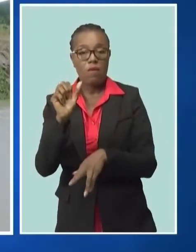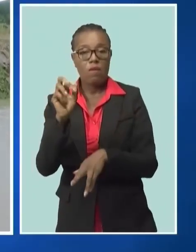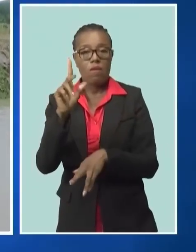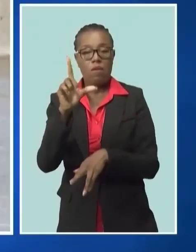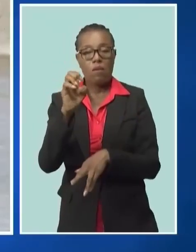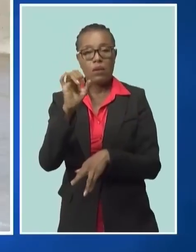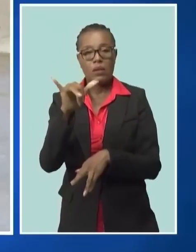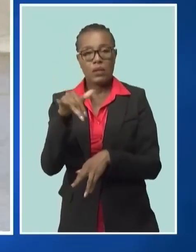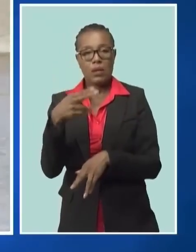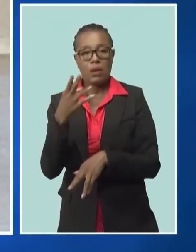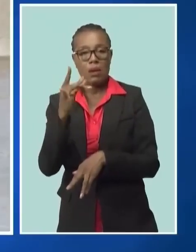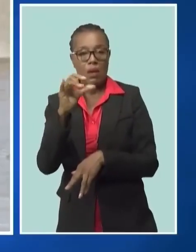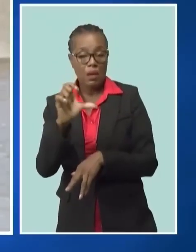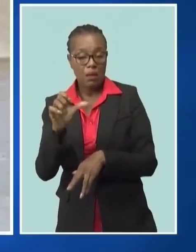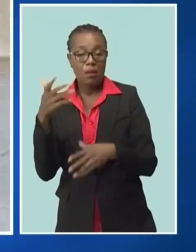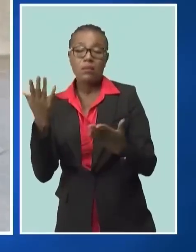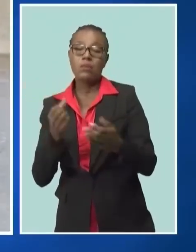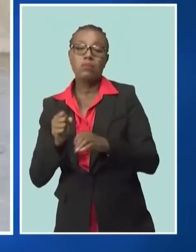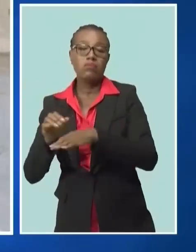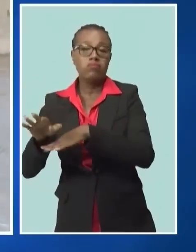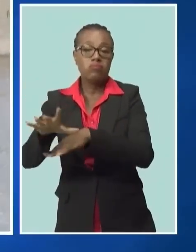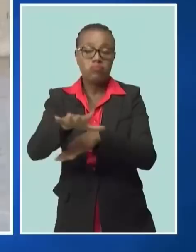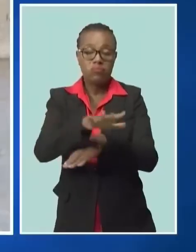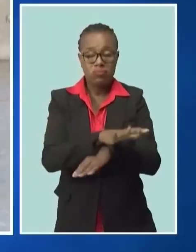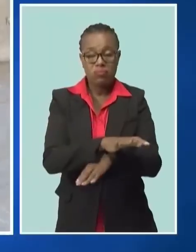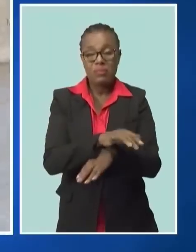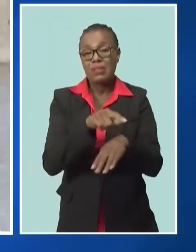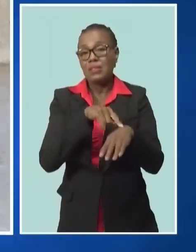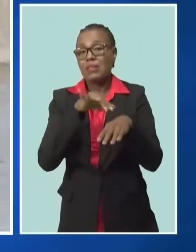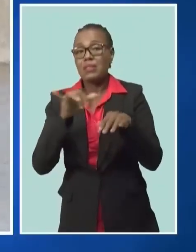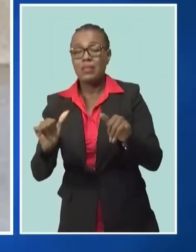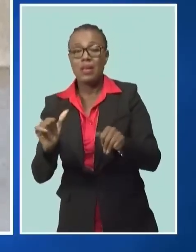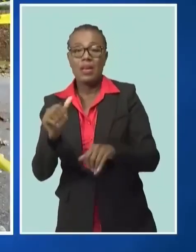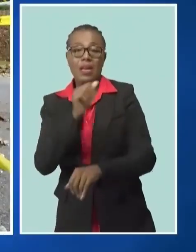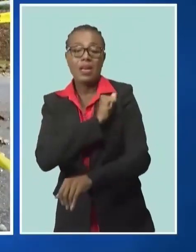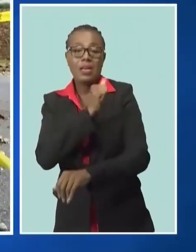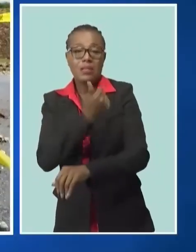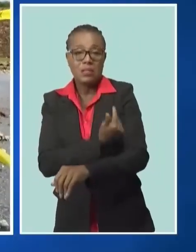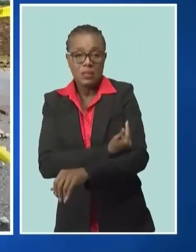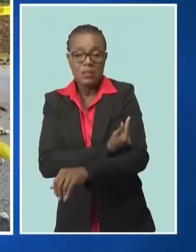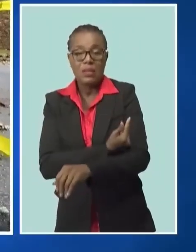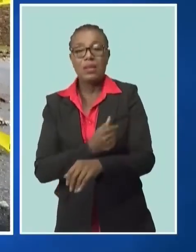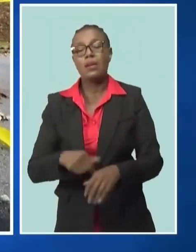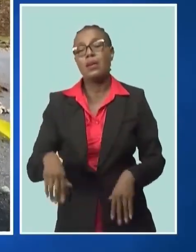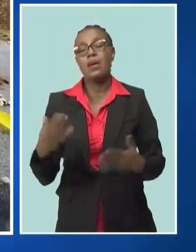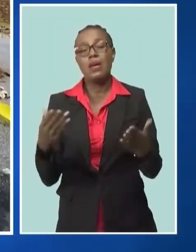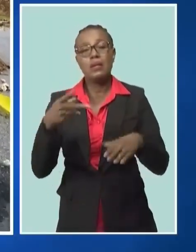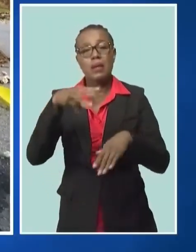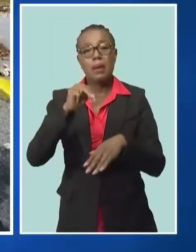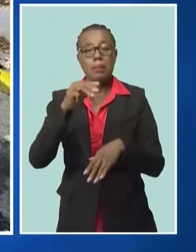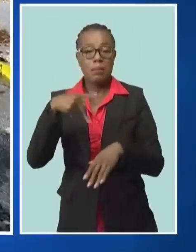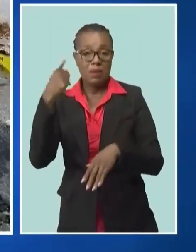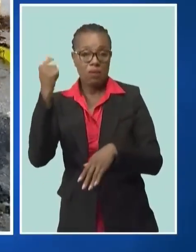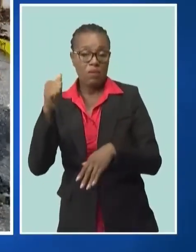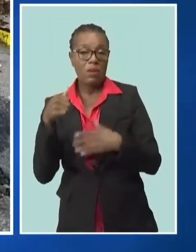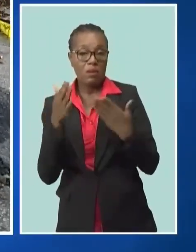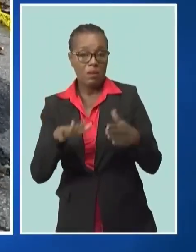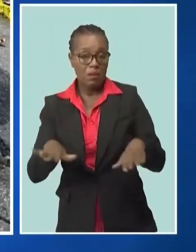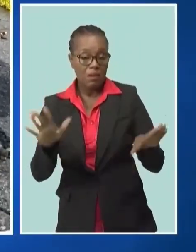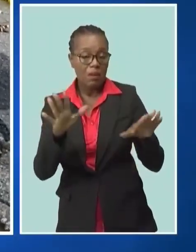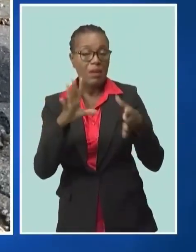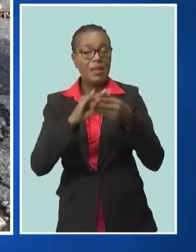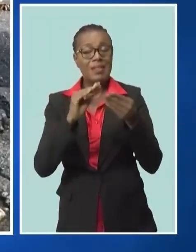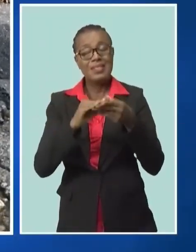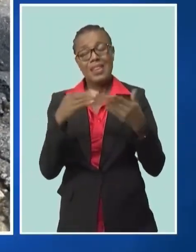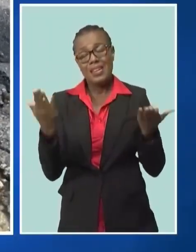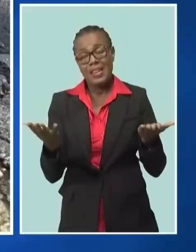Andrew affected. Meanwhile, Attorney General and Member of Parliament for St. Joseph, Dale Marshall, has clarified that the